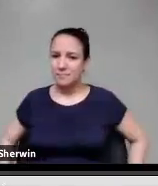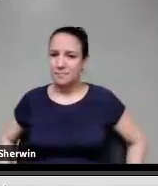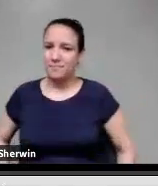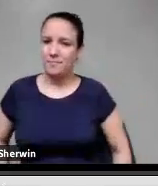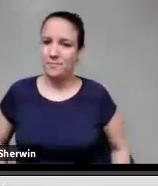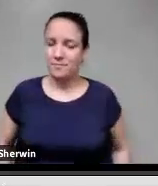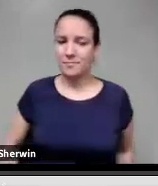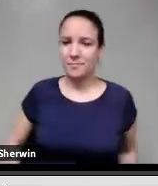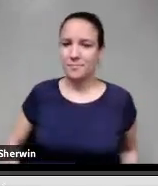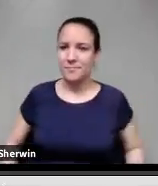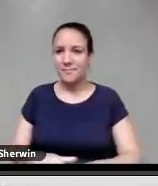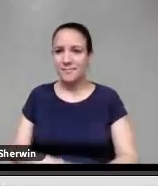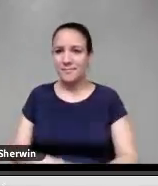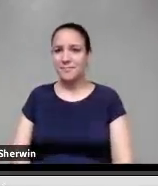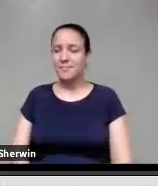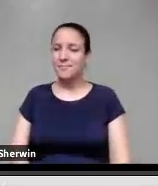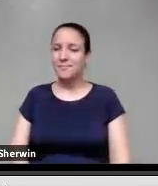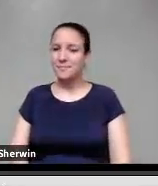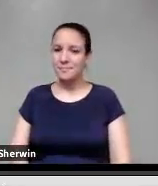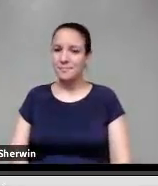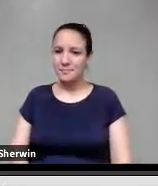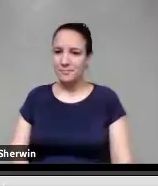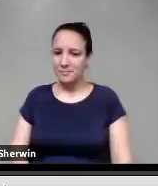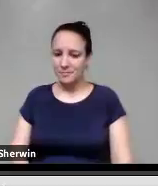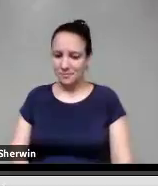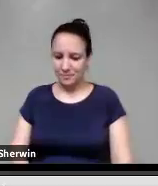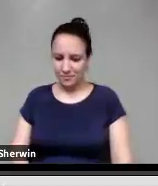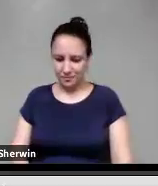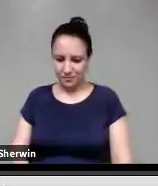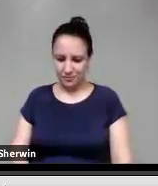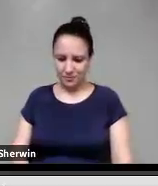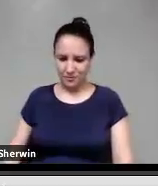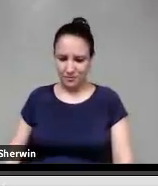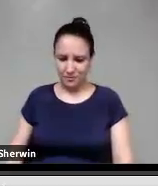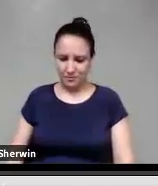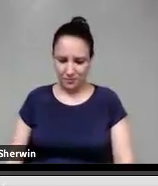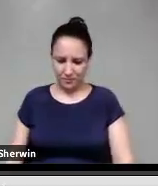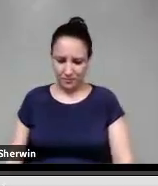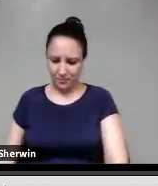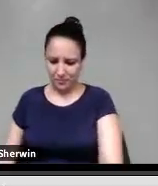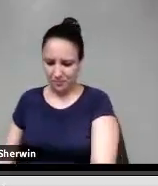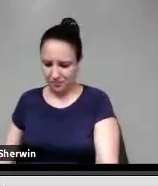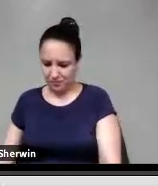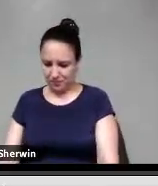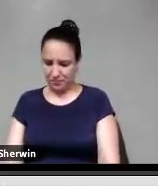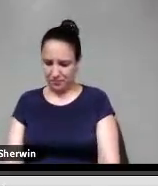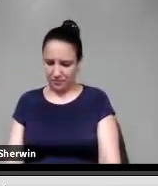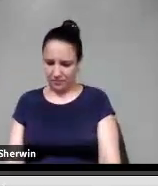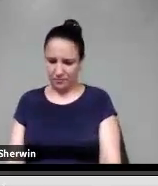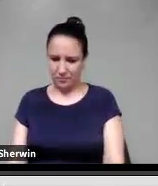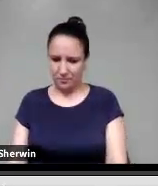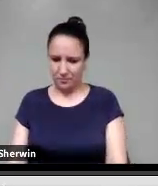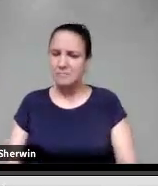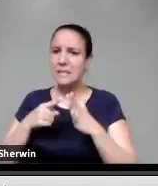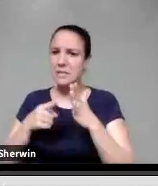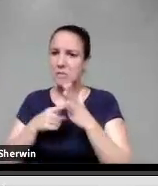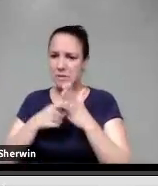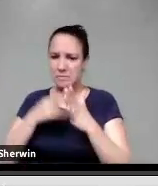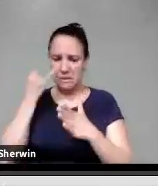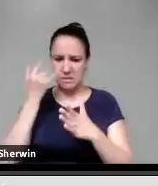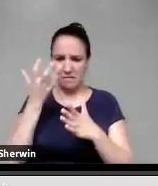can be challenging. Even in making sure they're involved in your library can be challenging if we try to use the same spaces and the